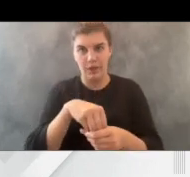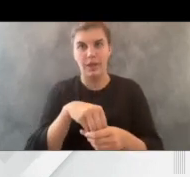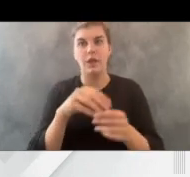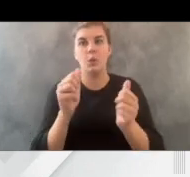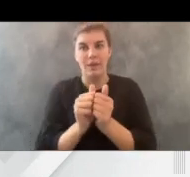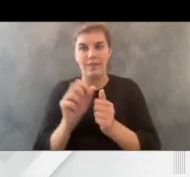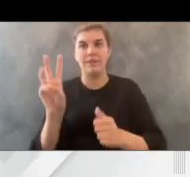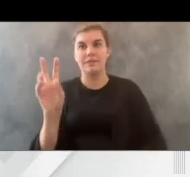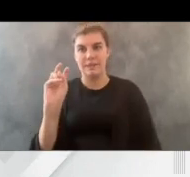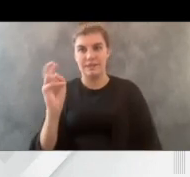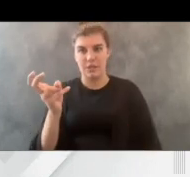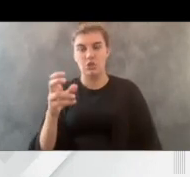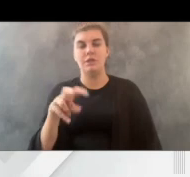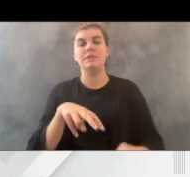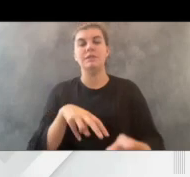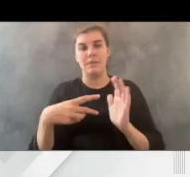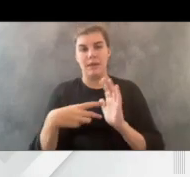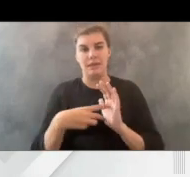transition.